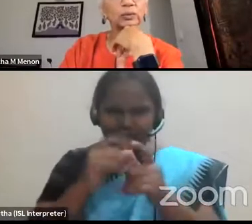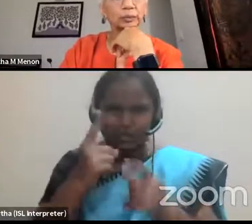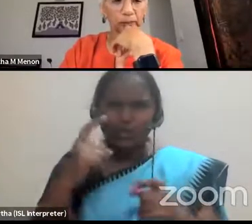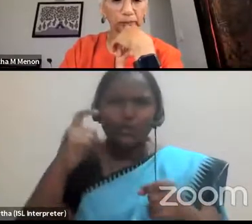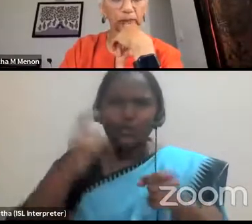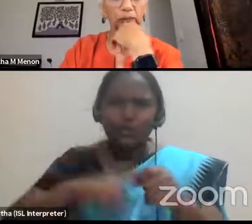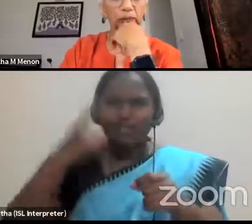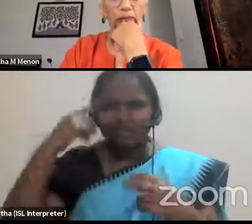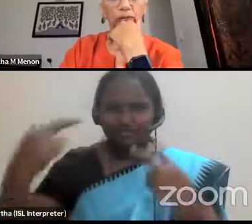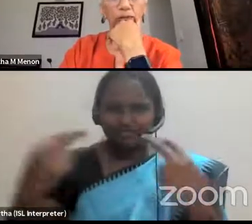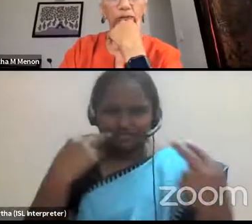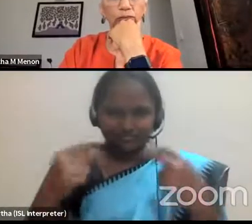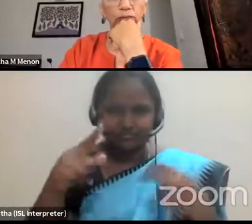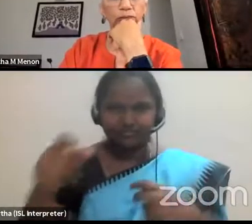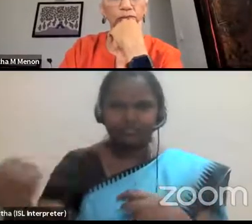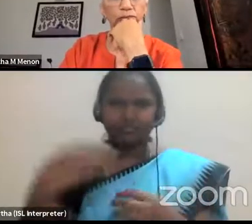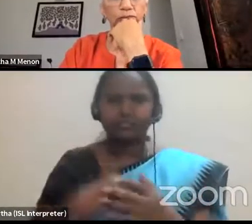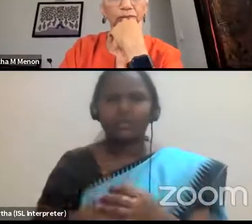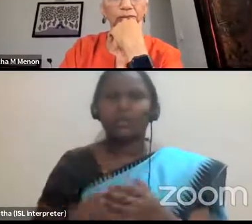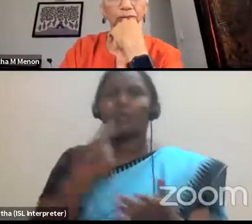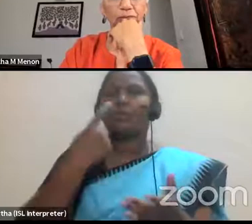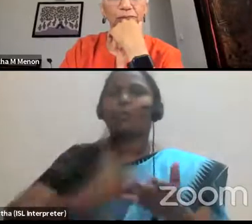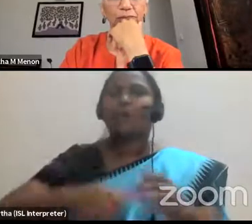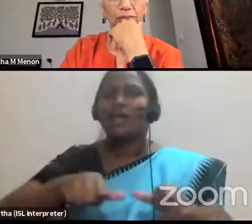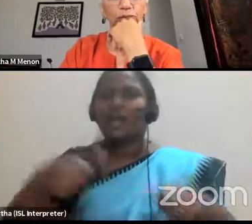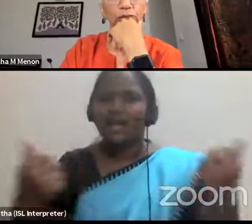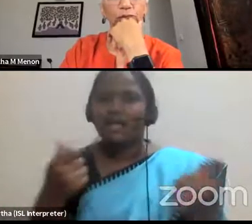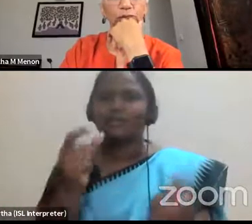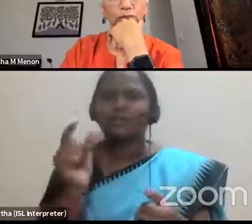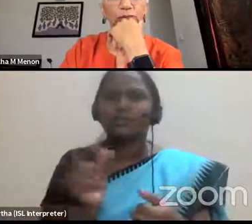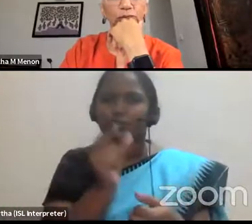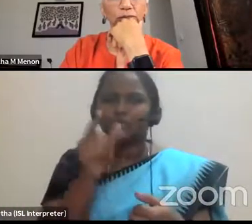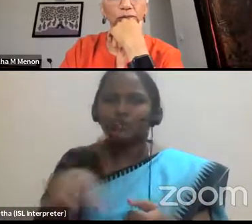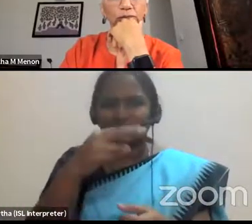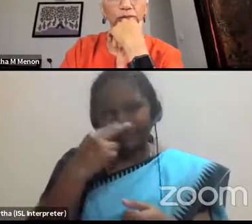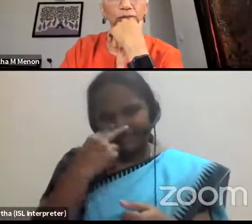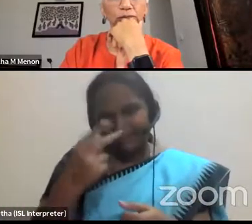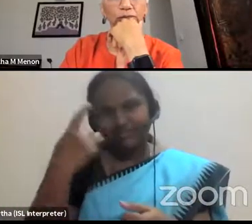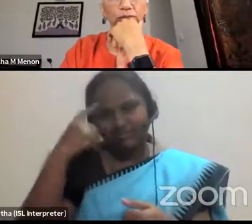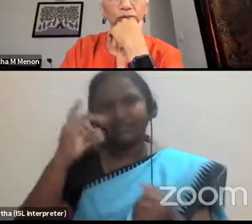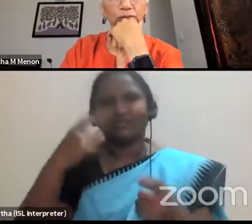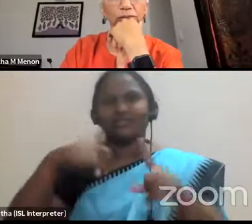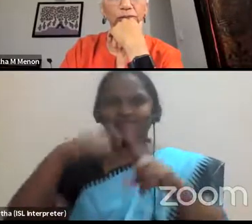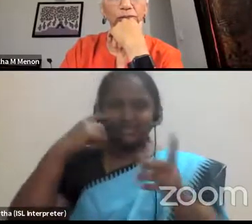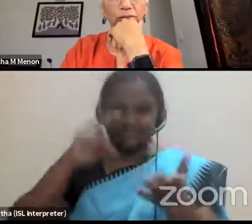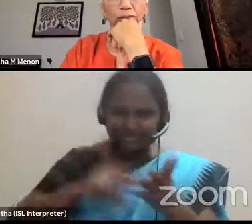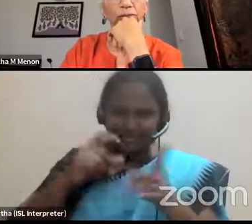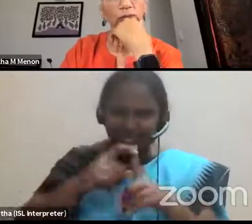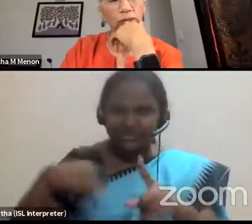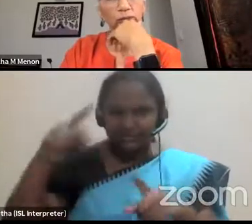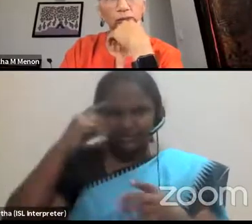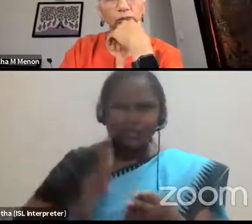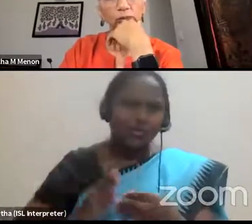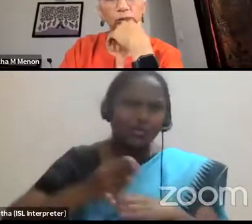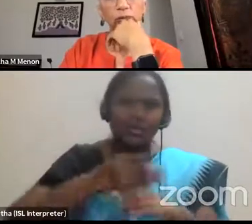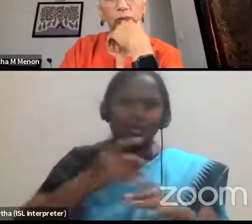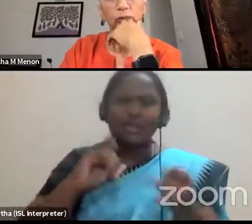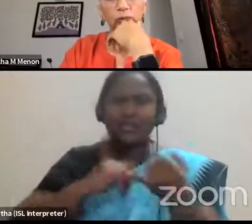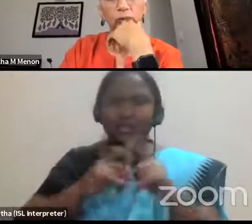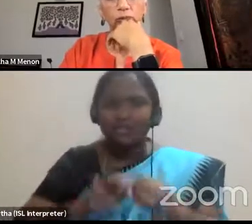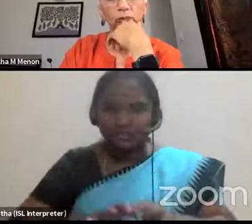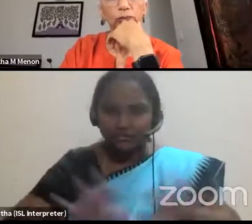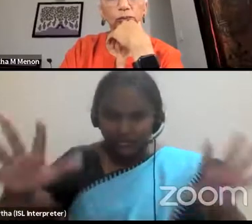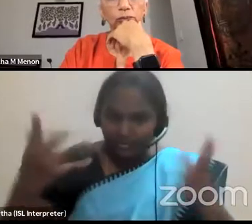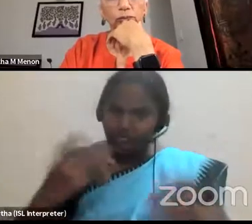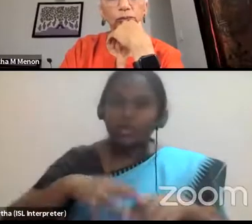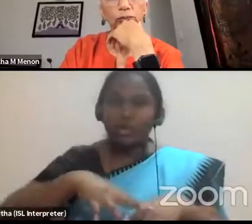audience. What other uses do you see for this kind of digital persona, right, across the landscape, outside